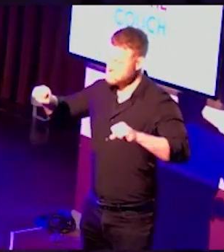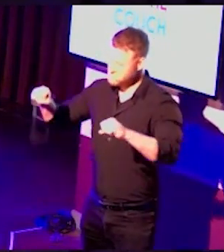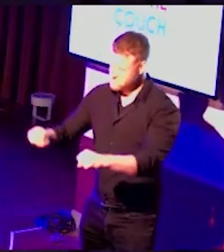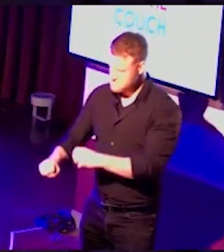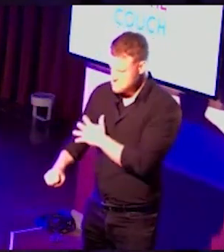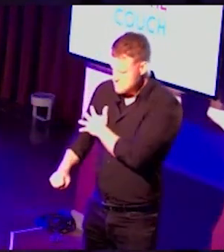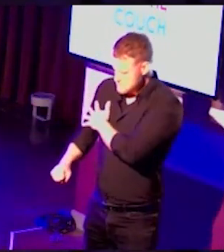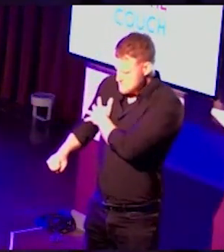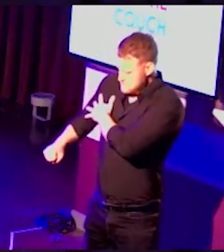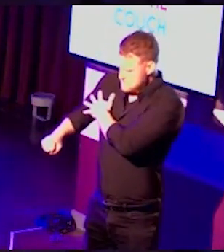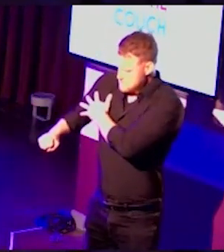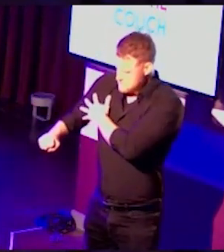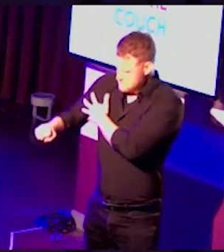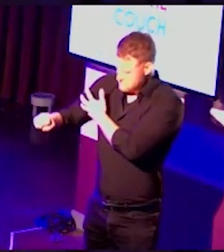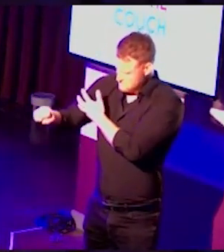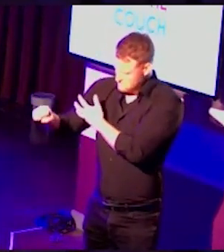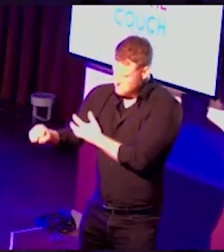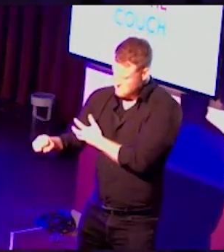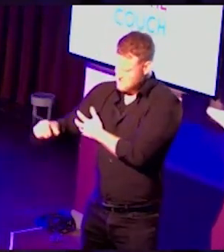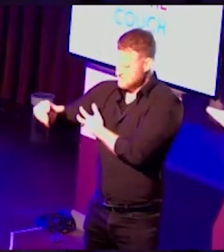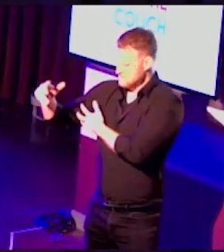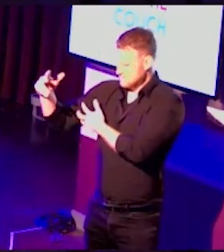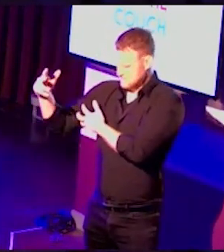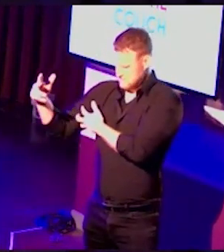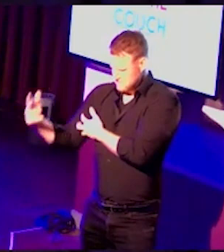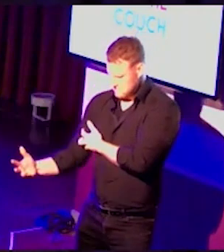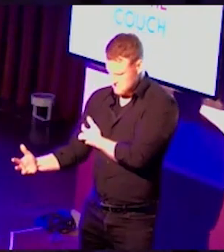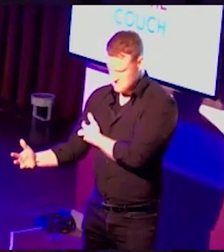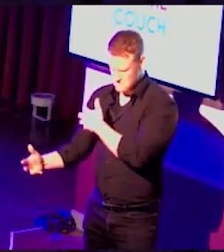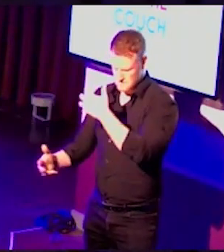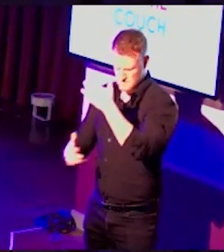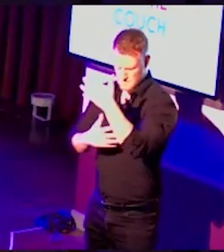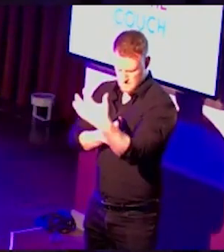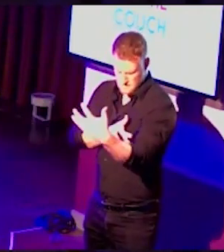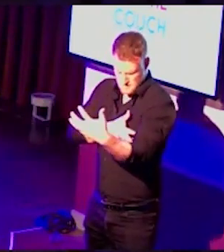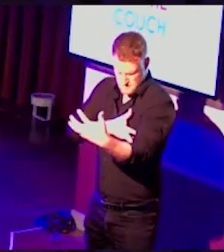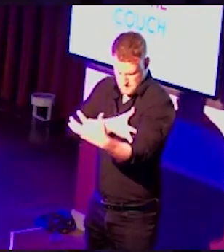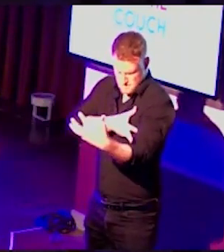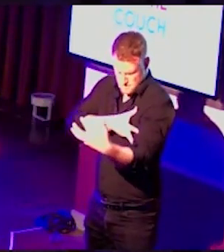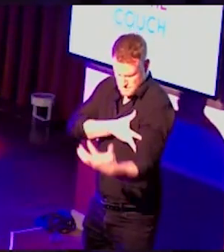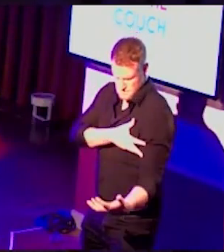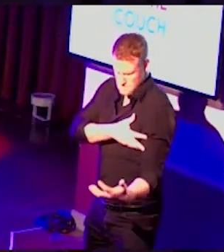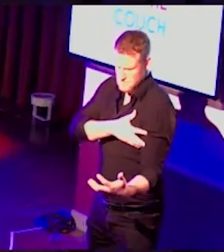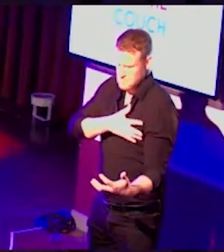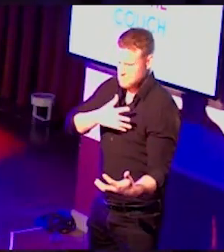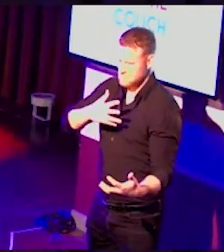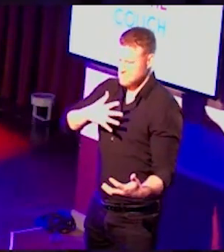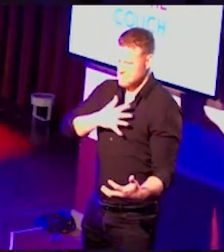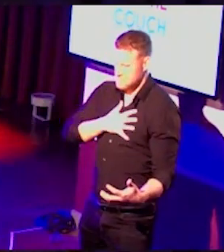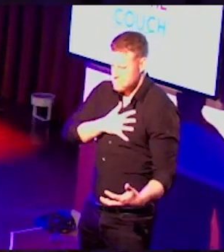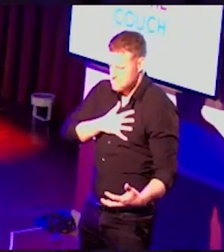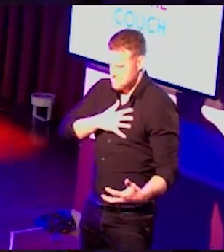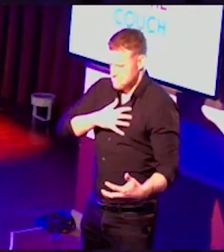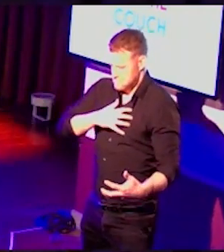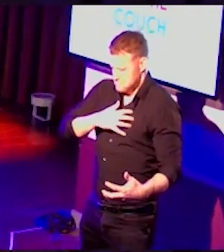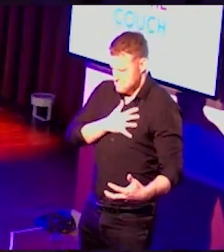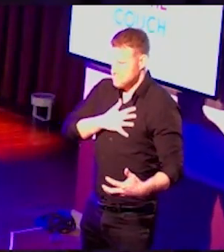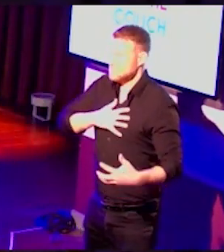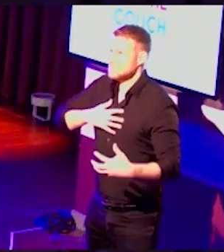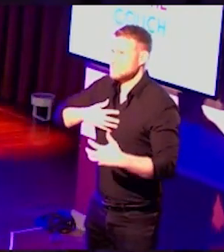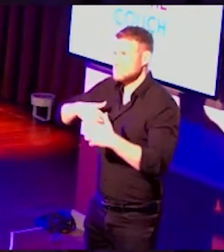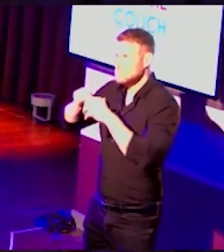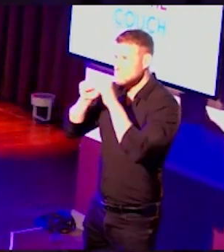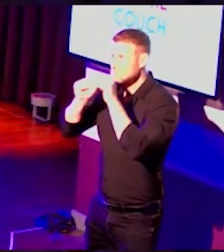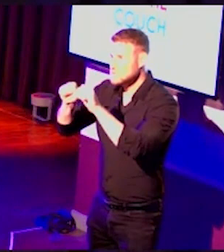stone, until your heart beats out your chest. Row, row, row until you're near